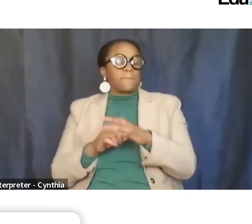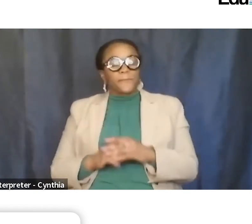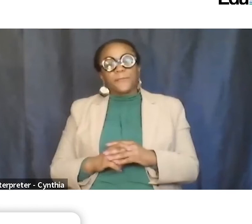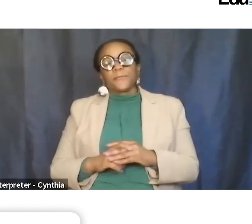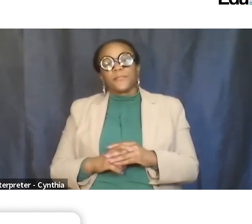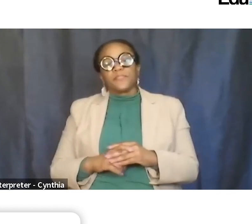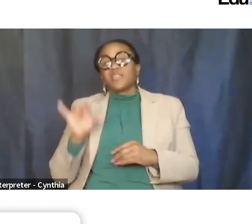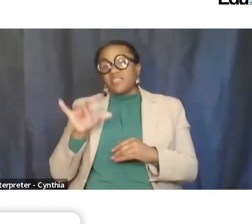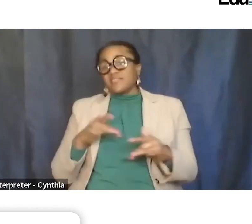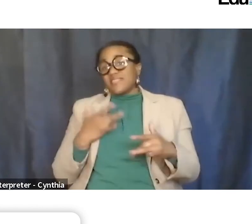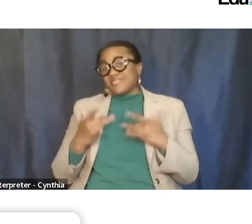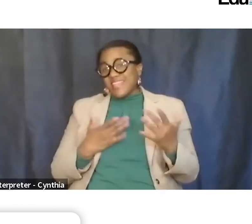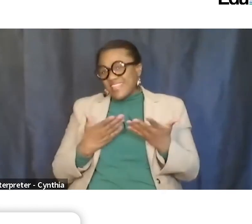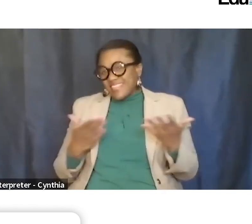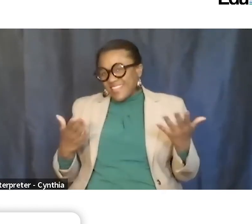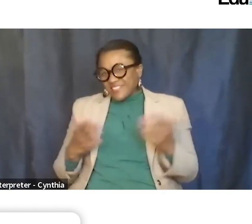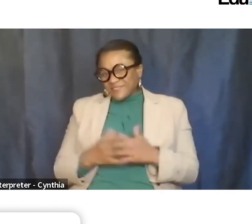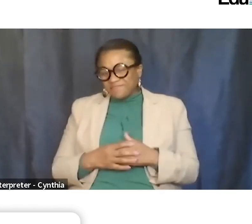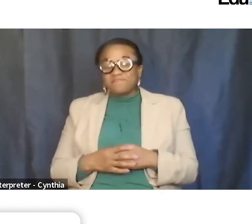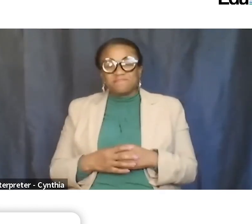And that's the exciting thing about it.